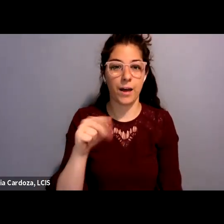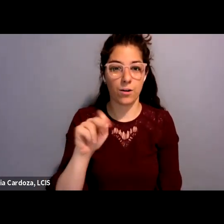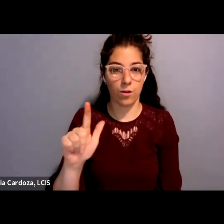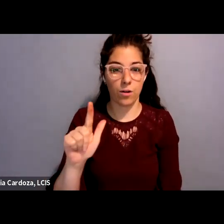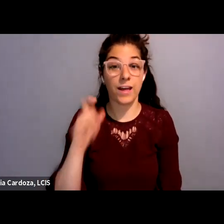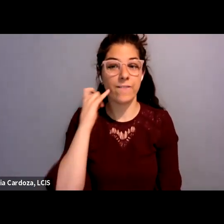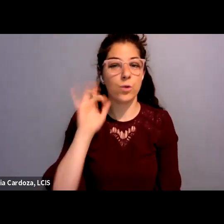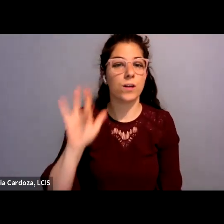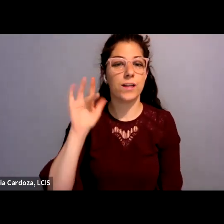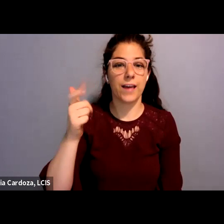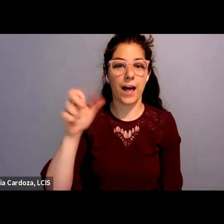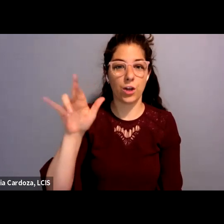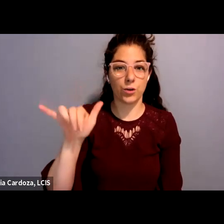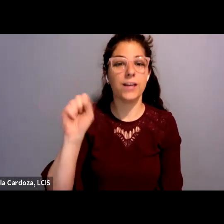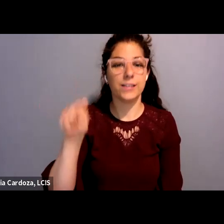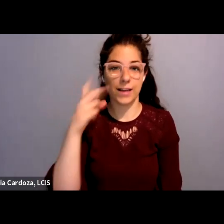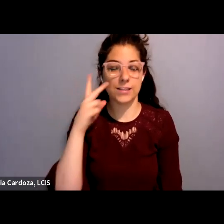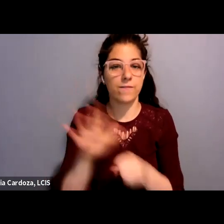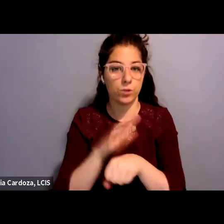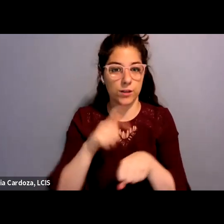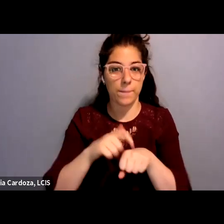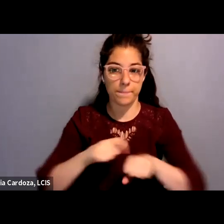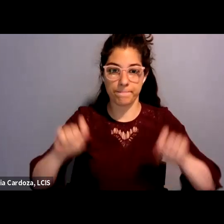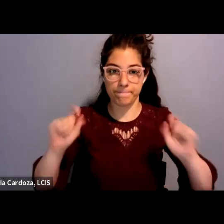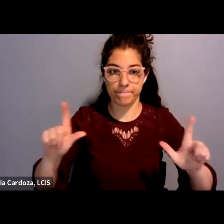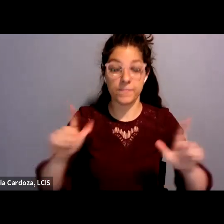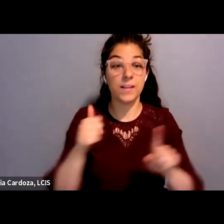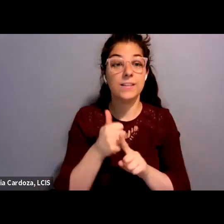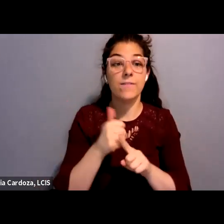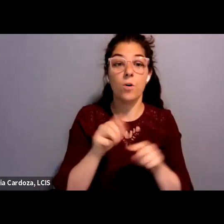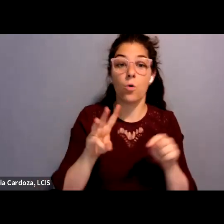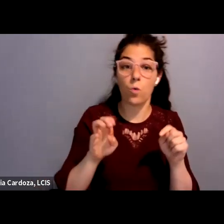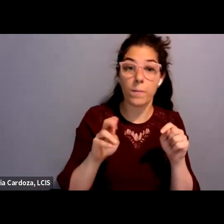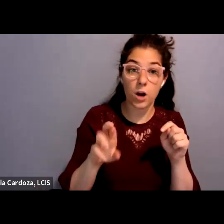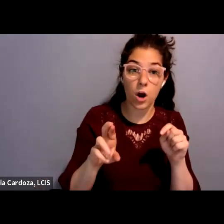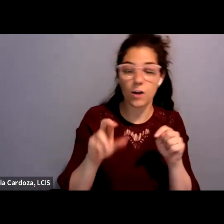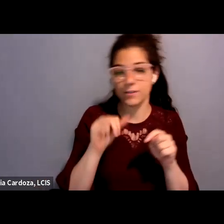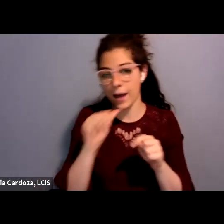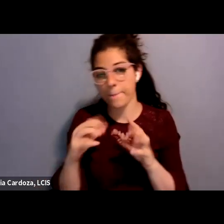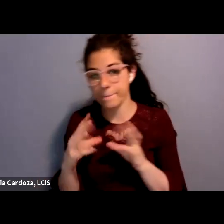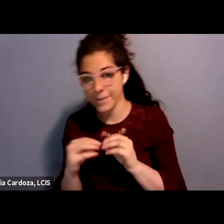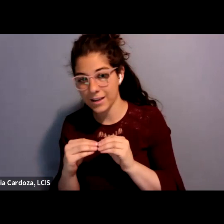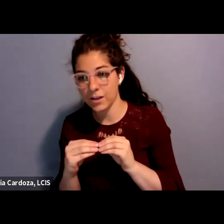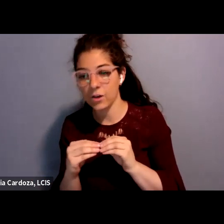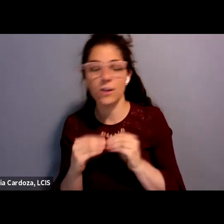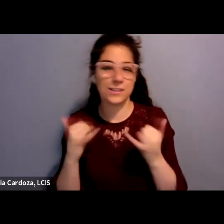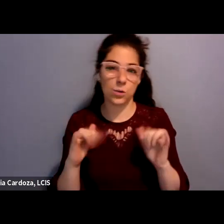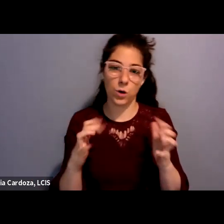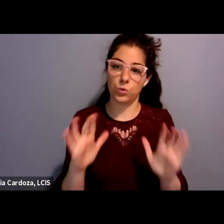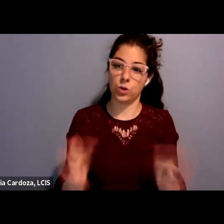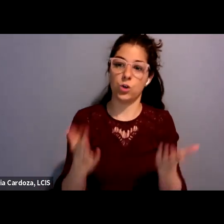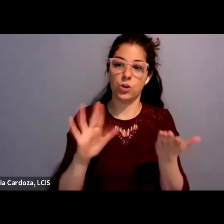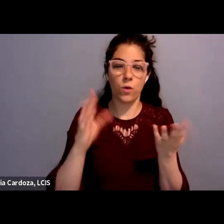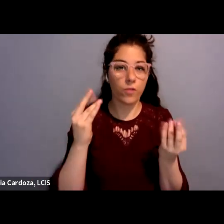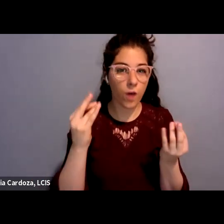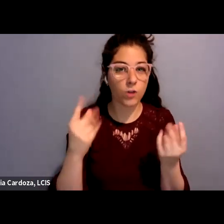view. Although the program is a webinar rather than a meeting, we want to encourage thoughts, questions, and